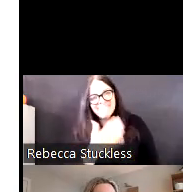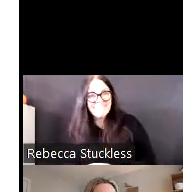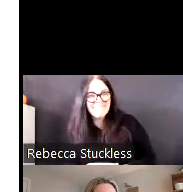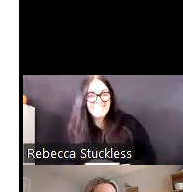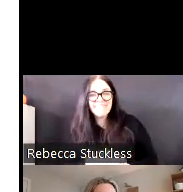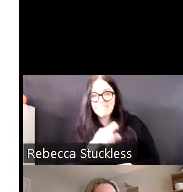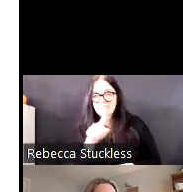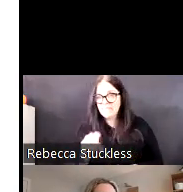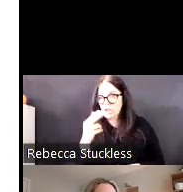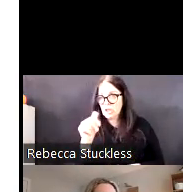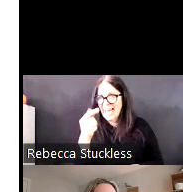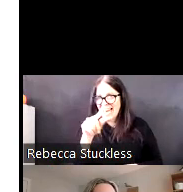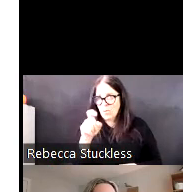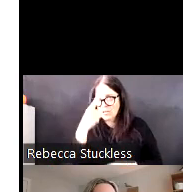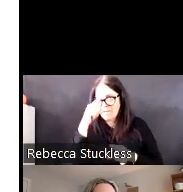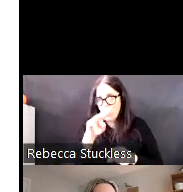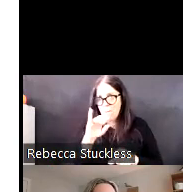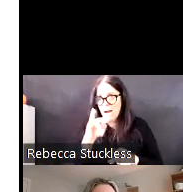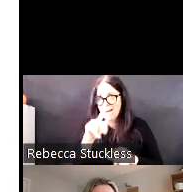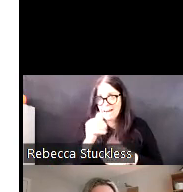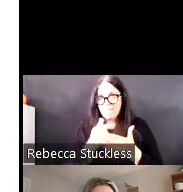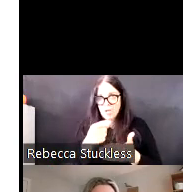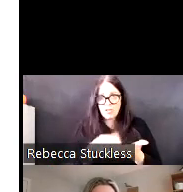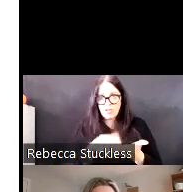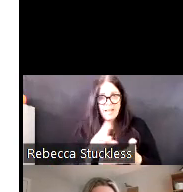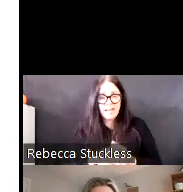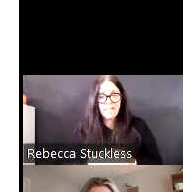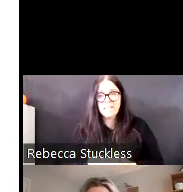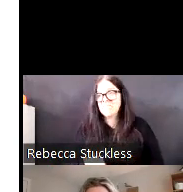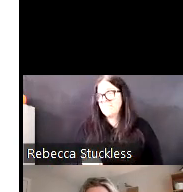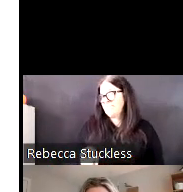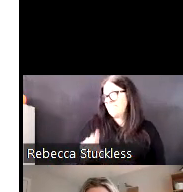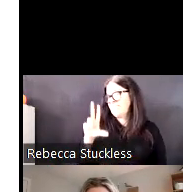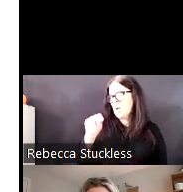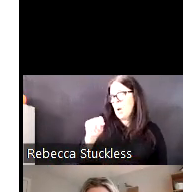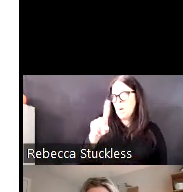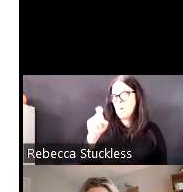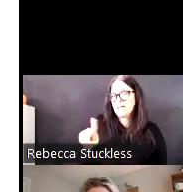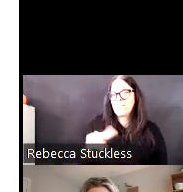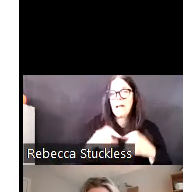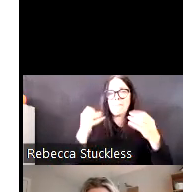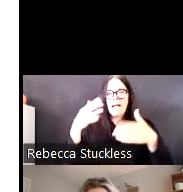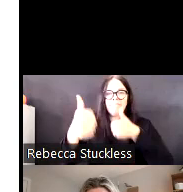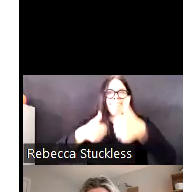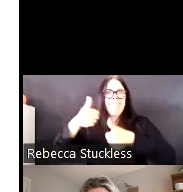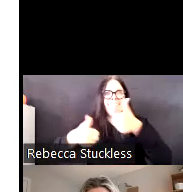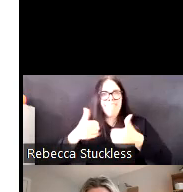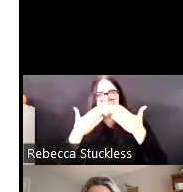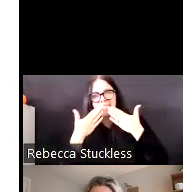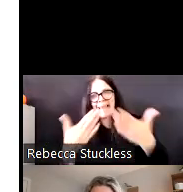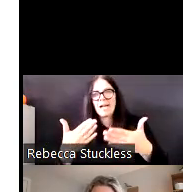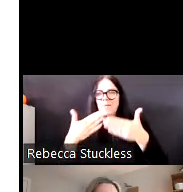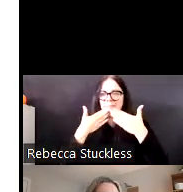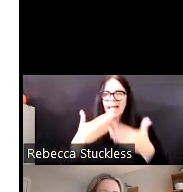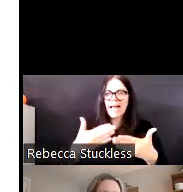in chat for Monica before she signs off? No questions, but a lot of thank yous and thumbs